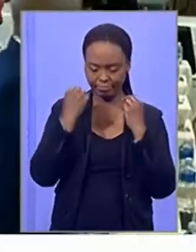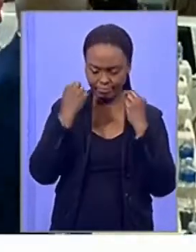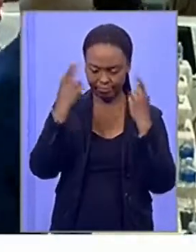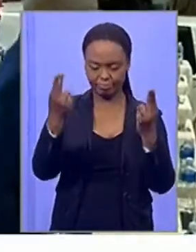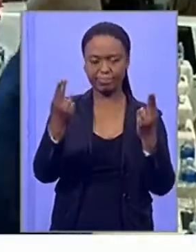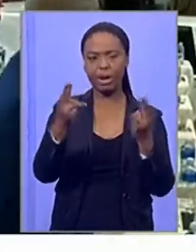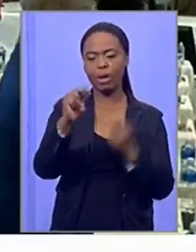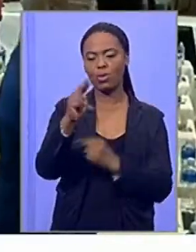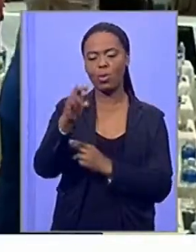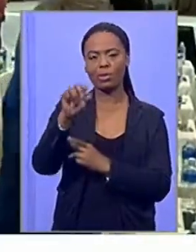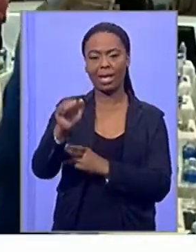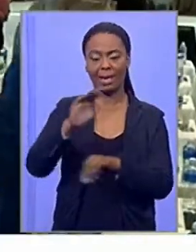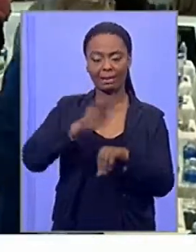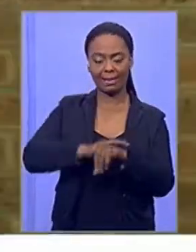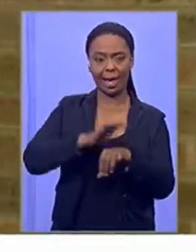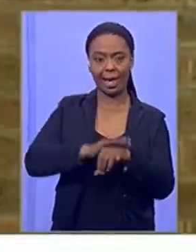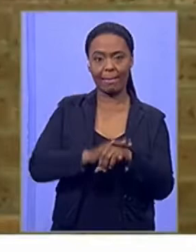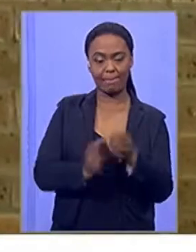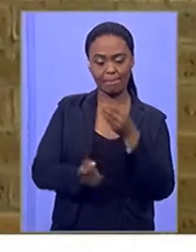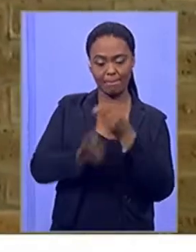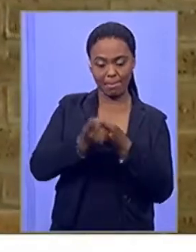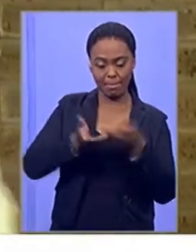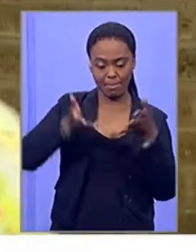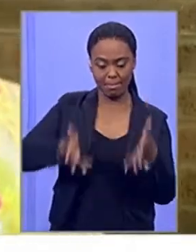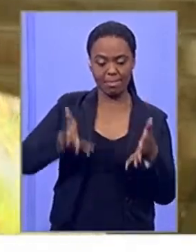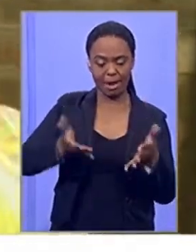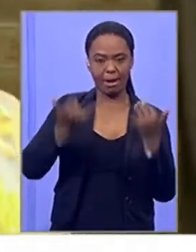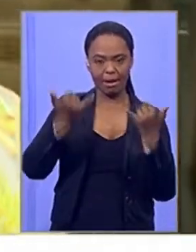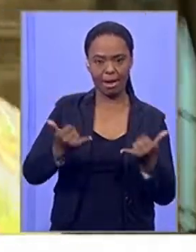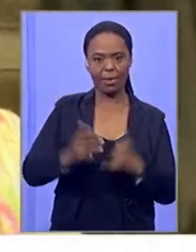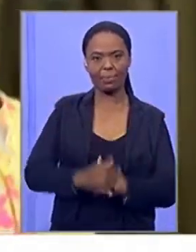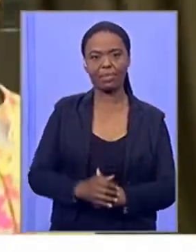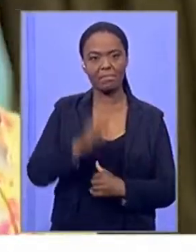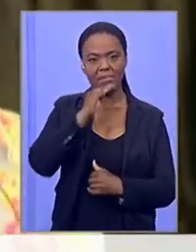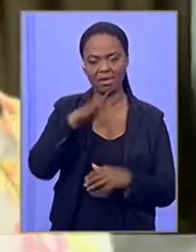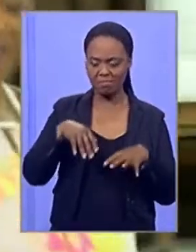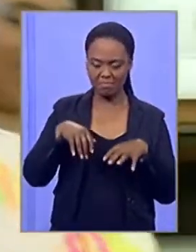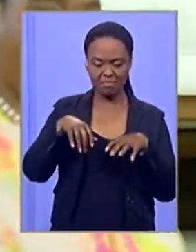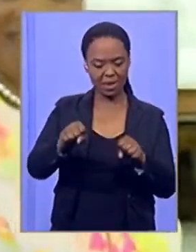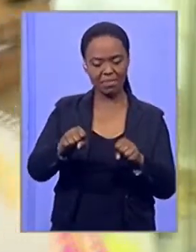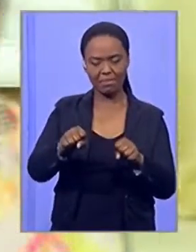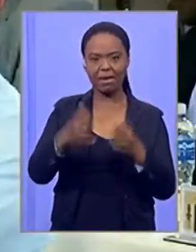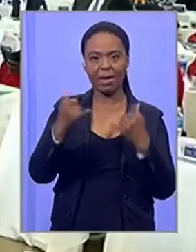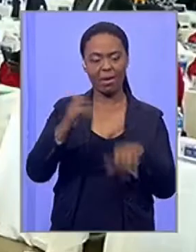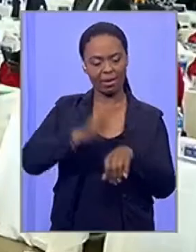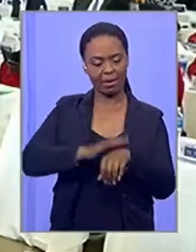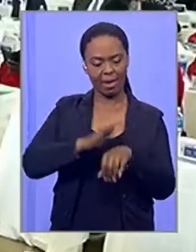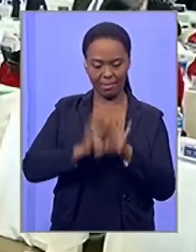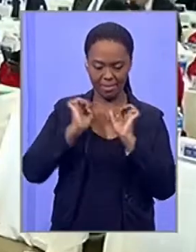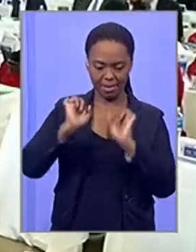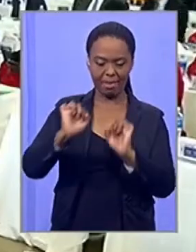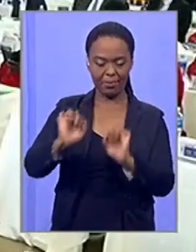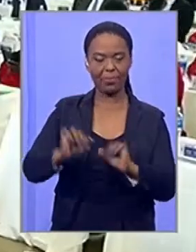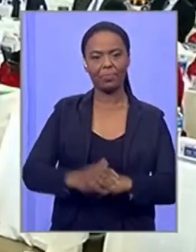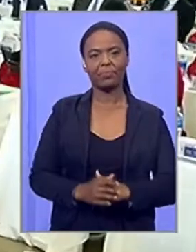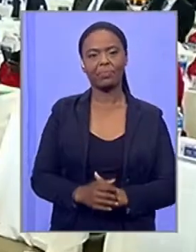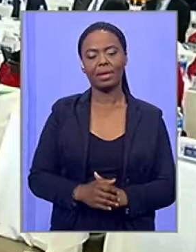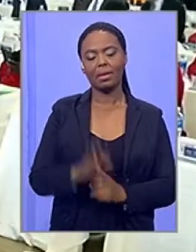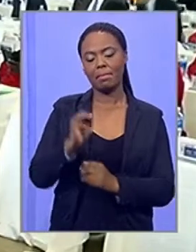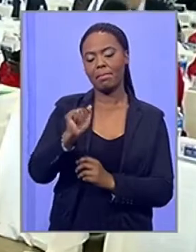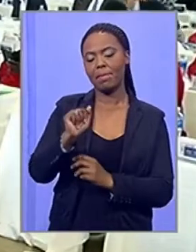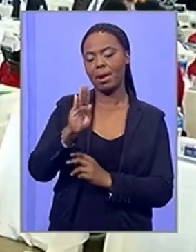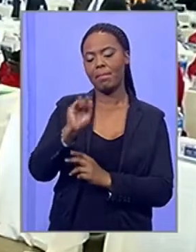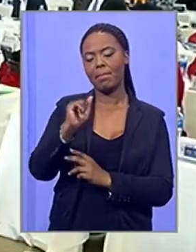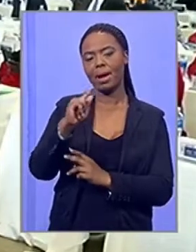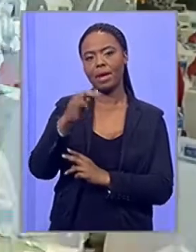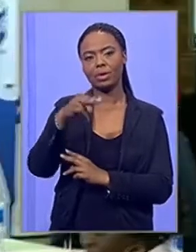Dube ixesha lifikile fa re ranolola e raya gore tsaya maemo a gago Nomusa eno ke nako. Mabatho Thembe e leng